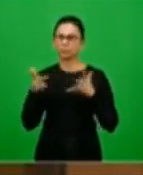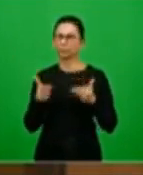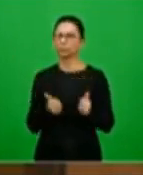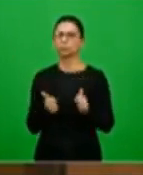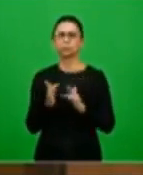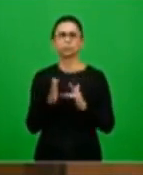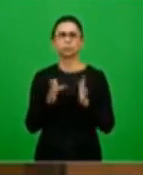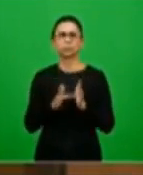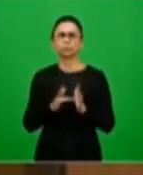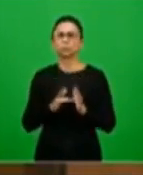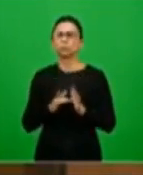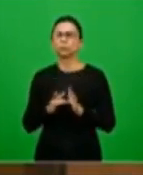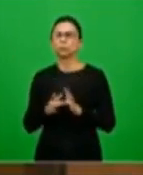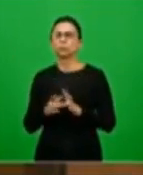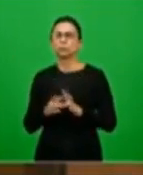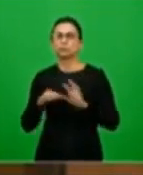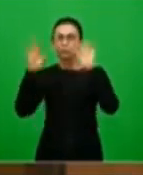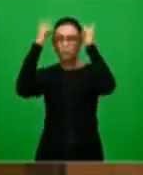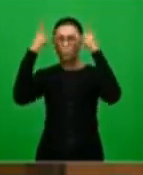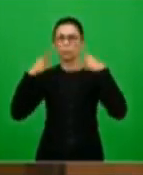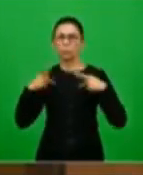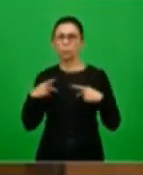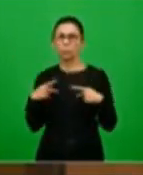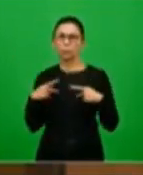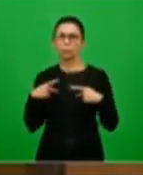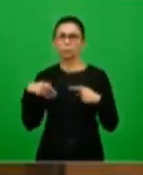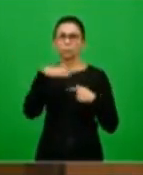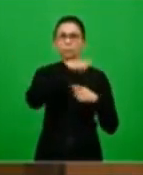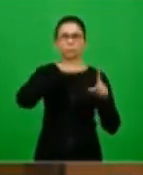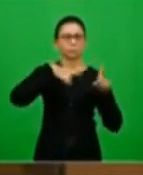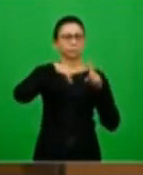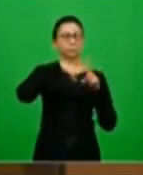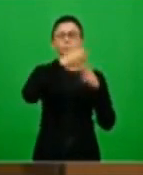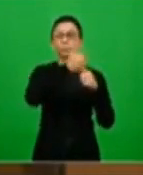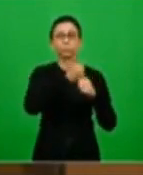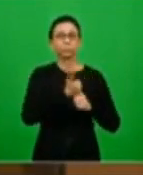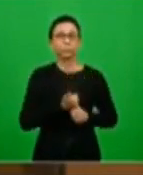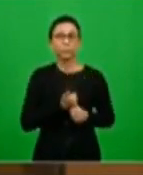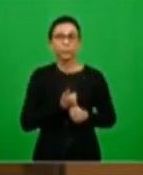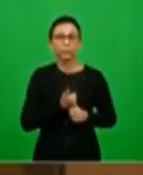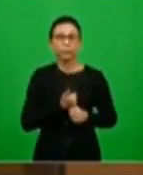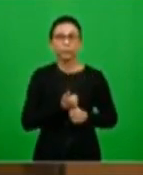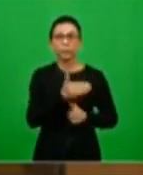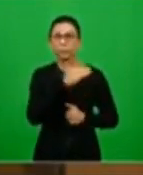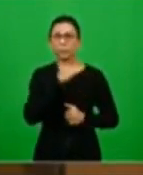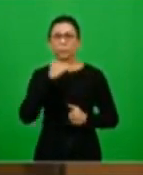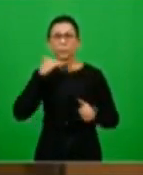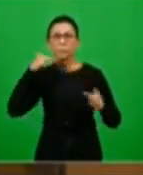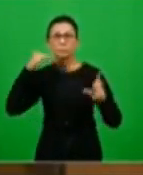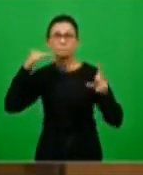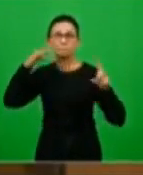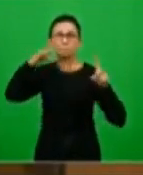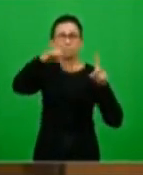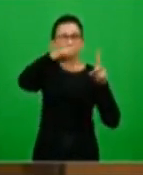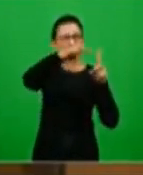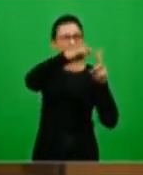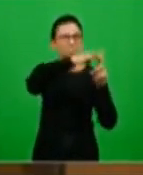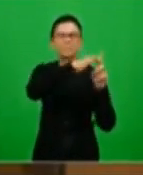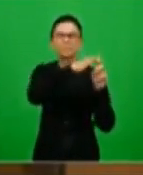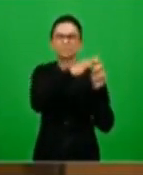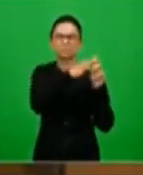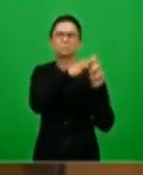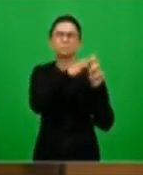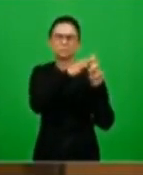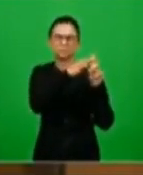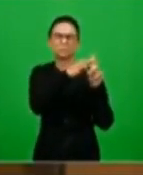mediator. Blessed be the one who became man and took my place and died in my place. The death of Jesus was